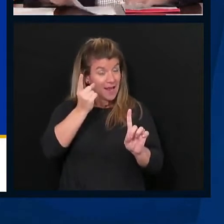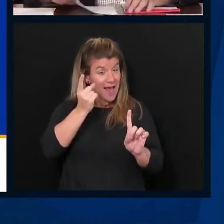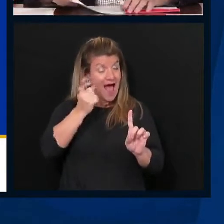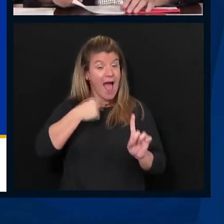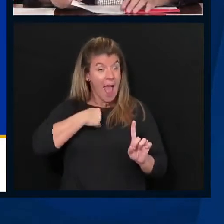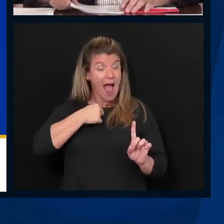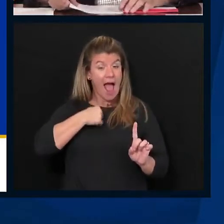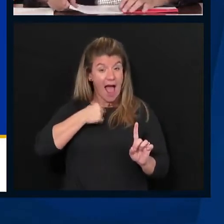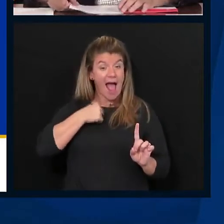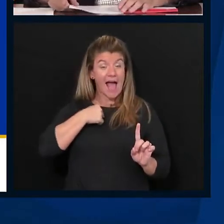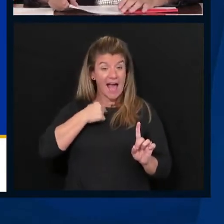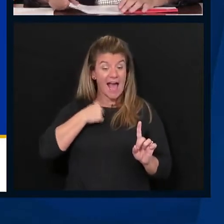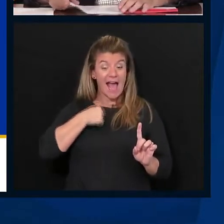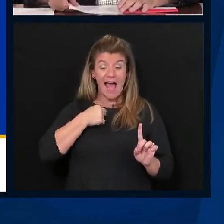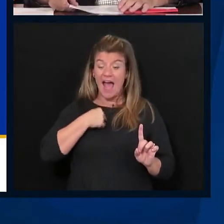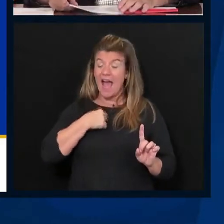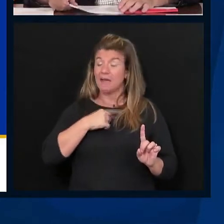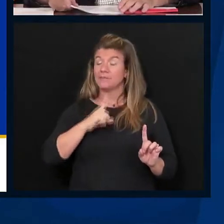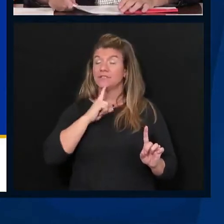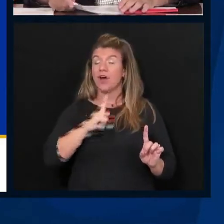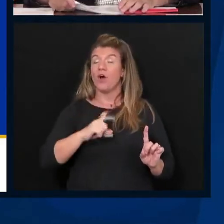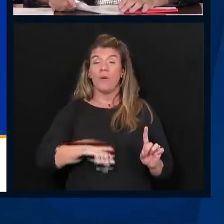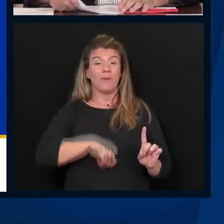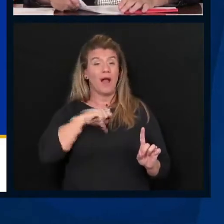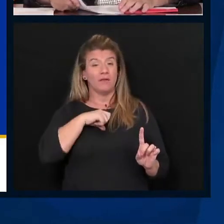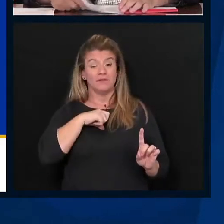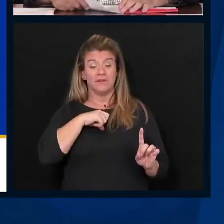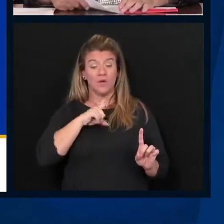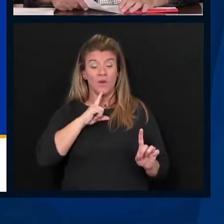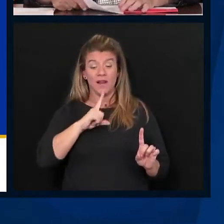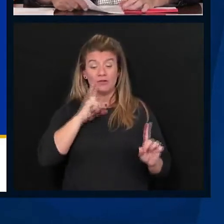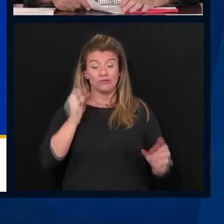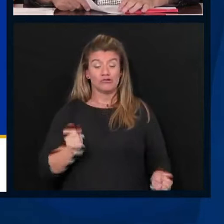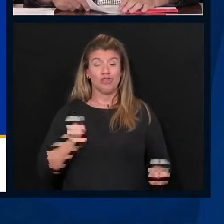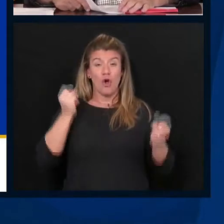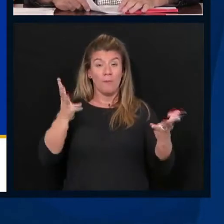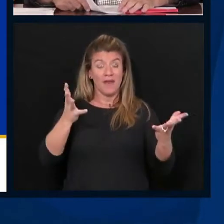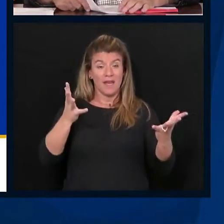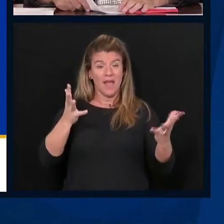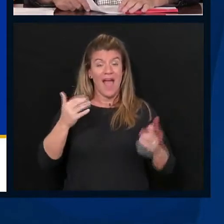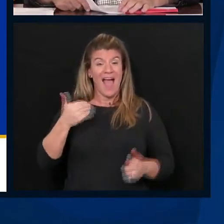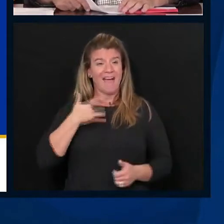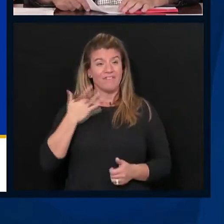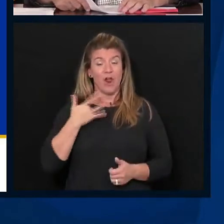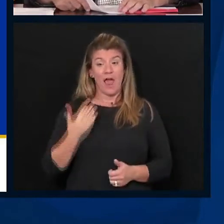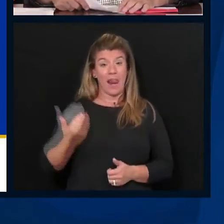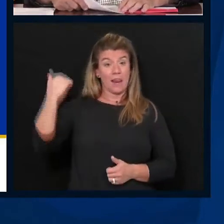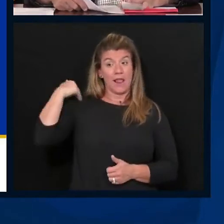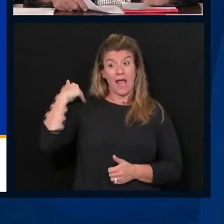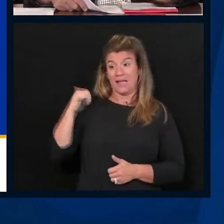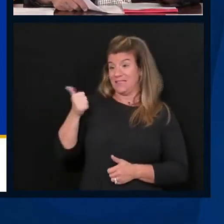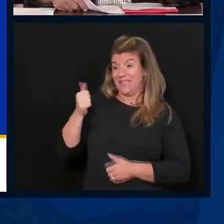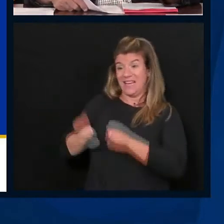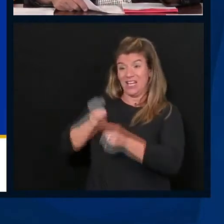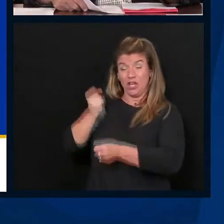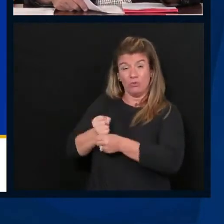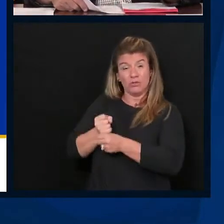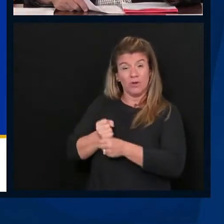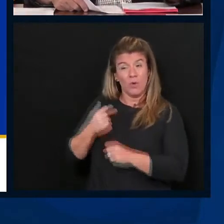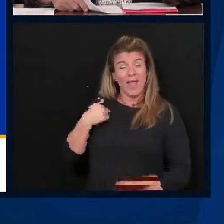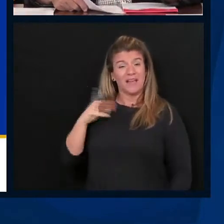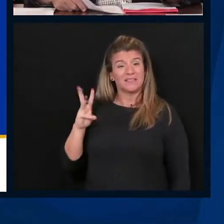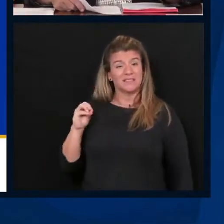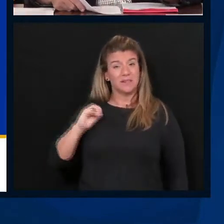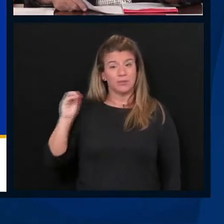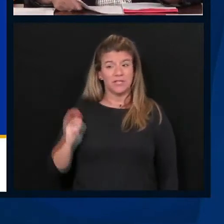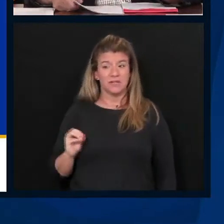West Virginia, so many. I think the last go round, the total count in West Virginia was somewhere around 60%. I'm